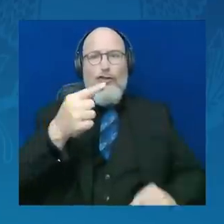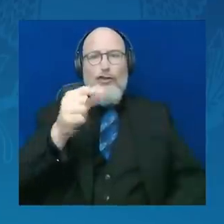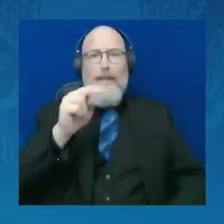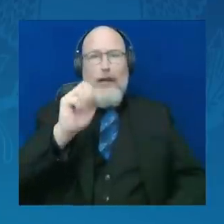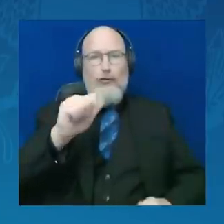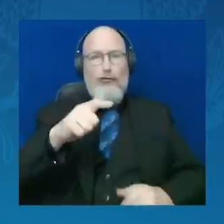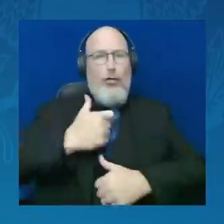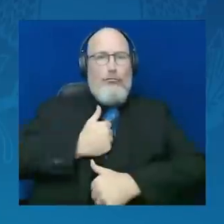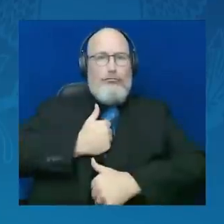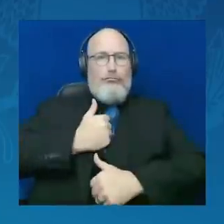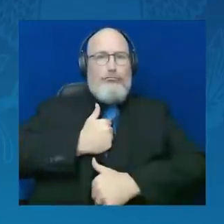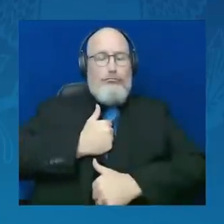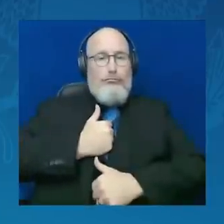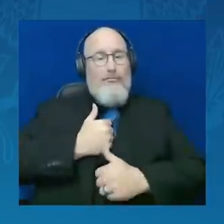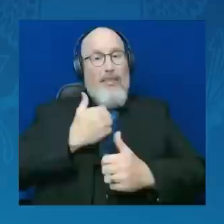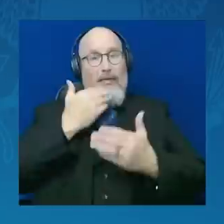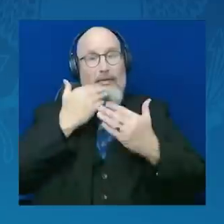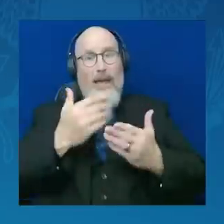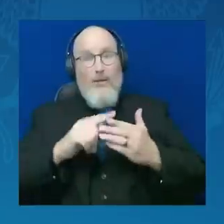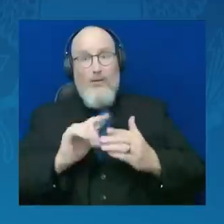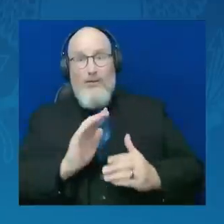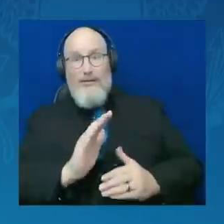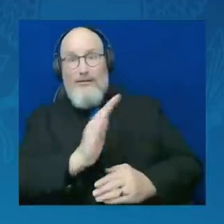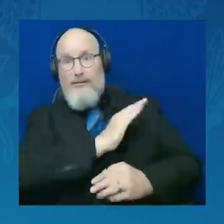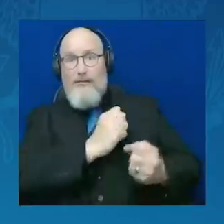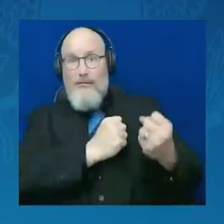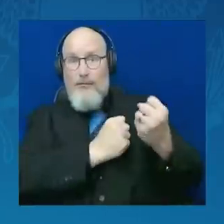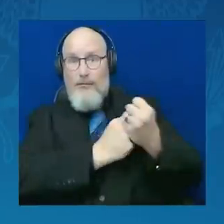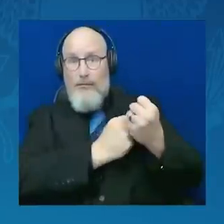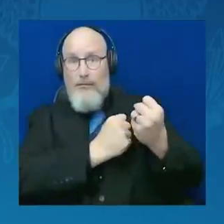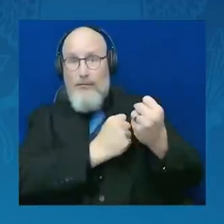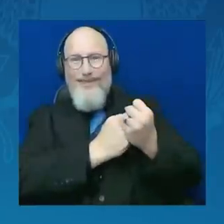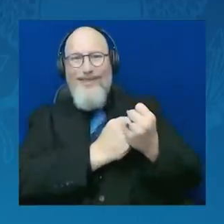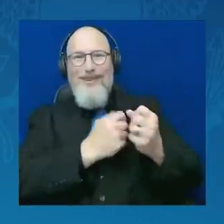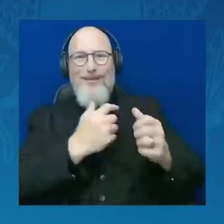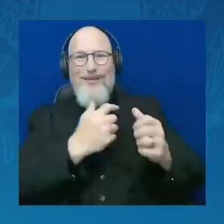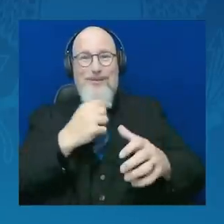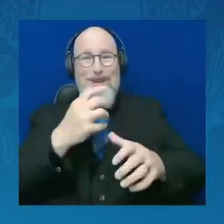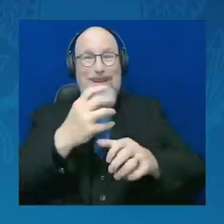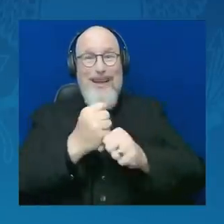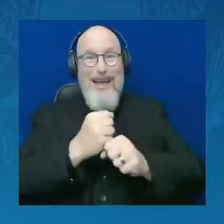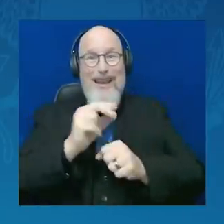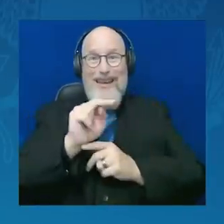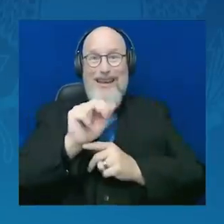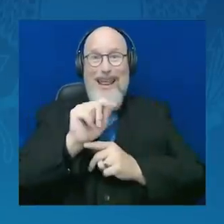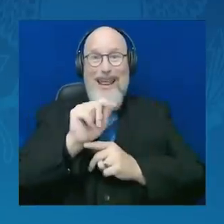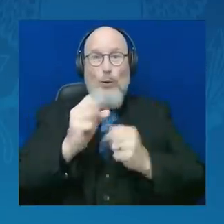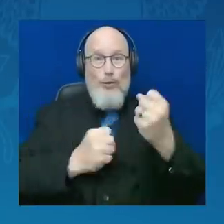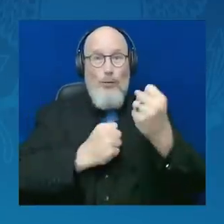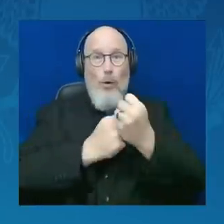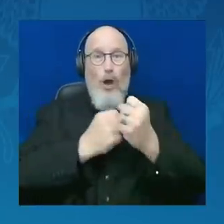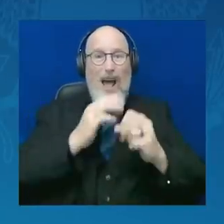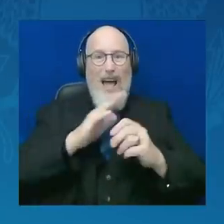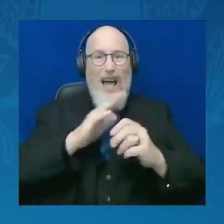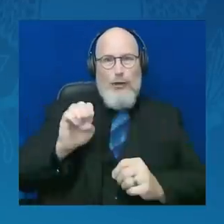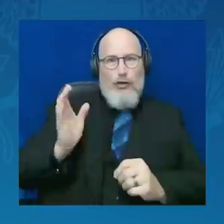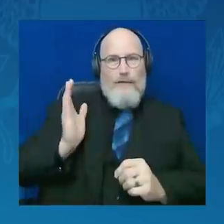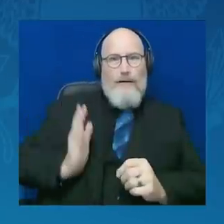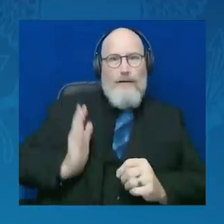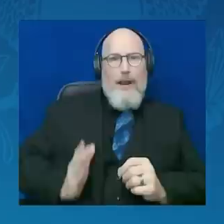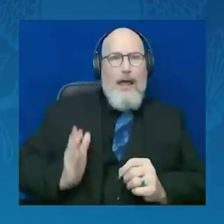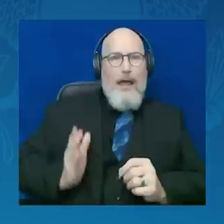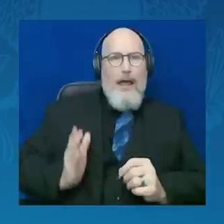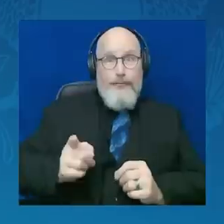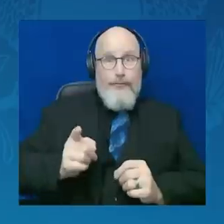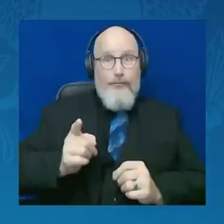support, we were able to obtain the North Atlantic Alliance presence on the eastern flank. We're able to execute the strengthening of